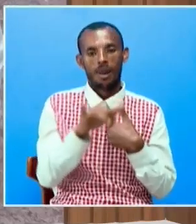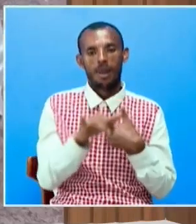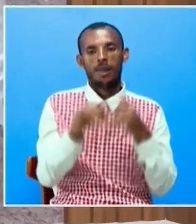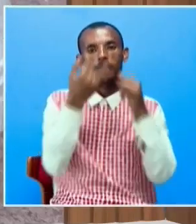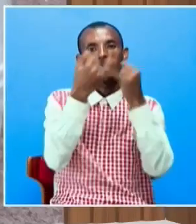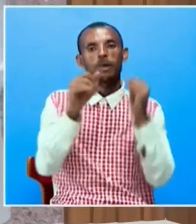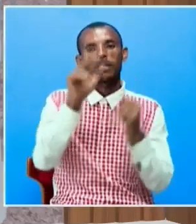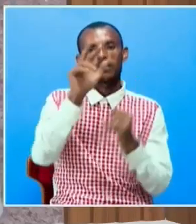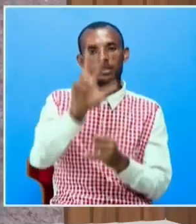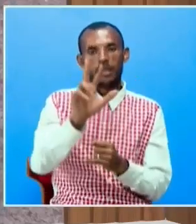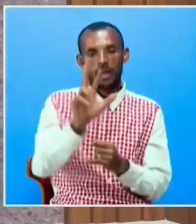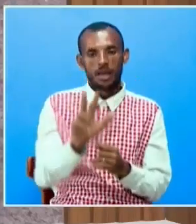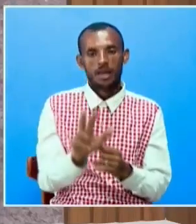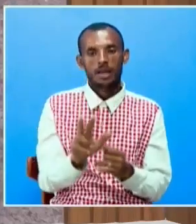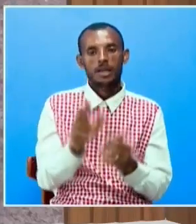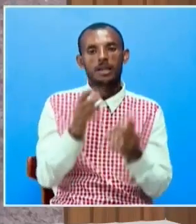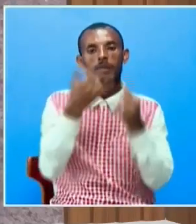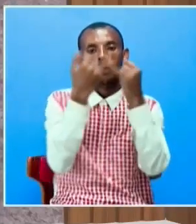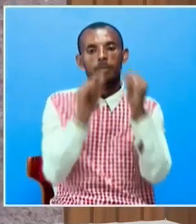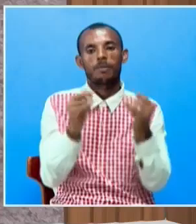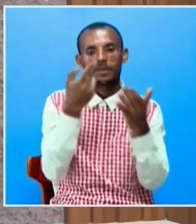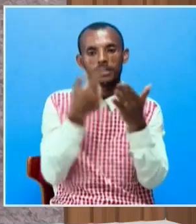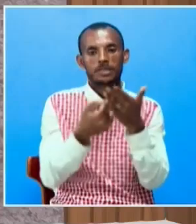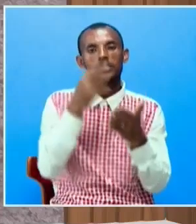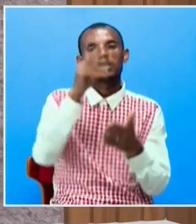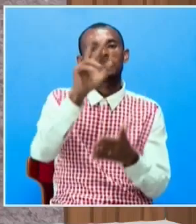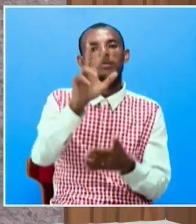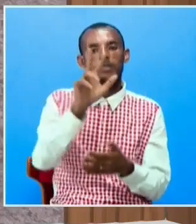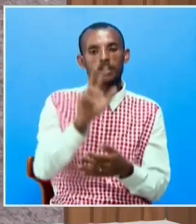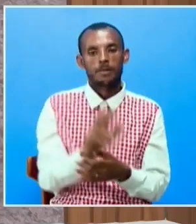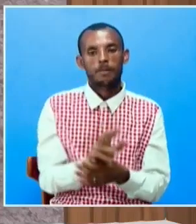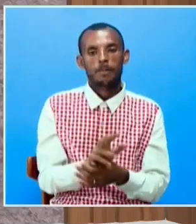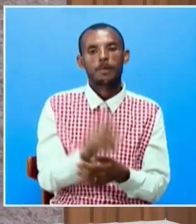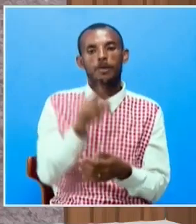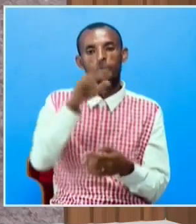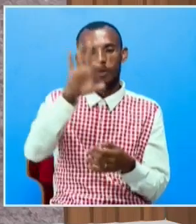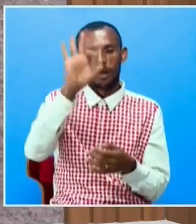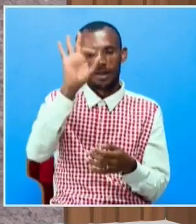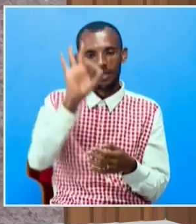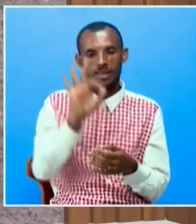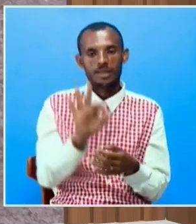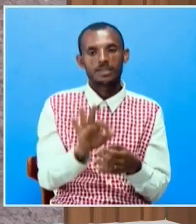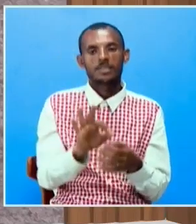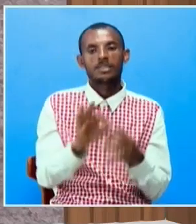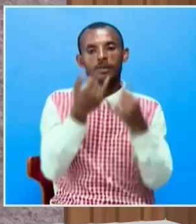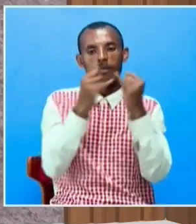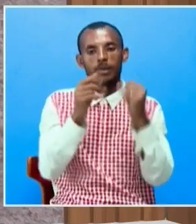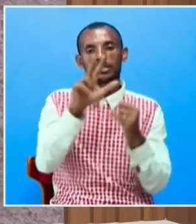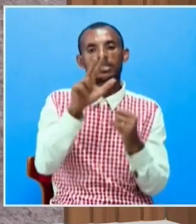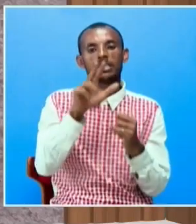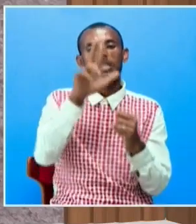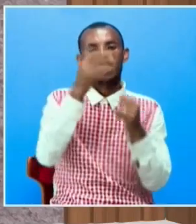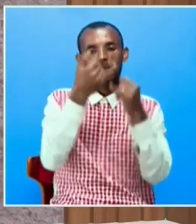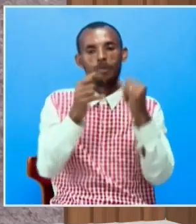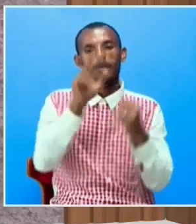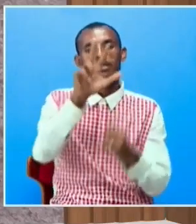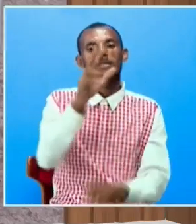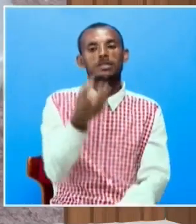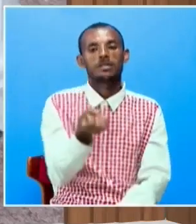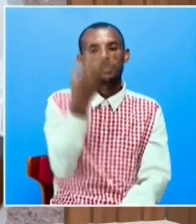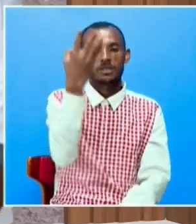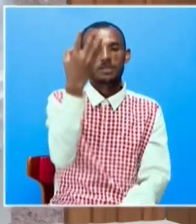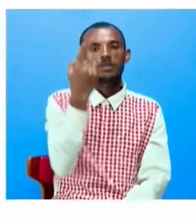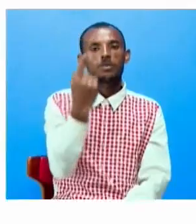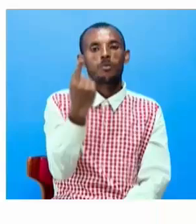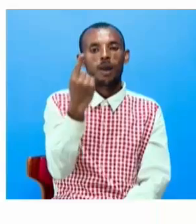by 3. So, divide this by 3. Again, this one by 3. So, here, 3 divided